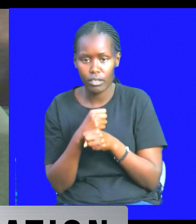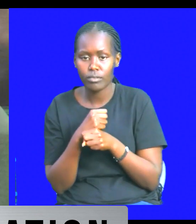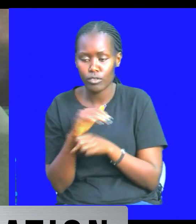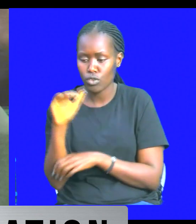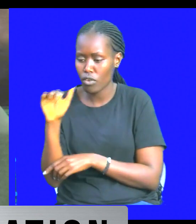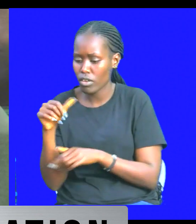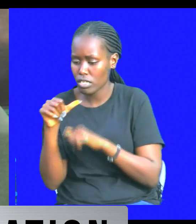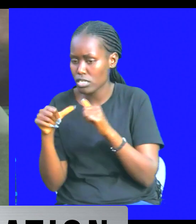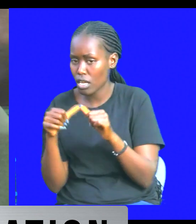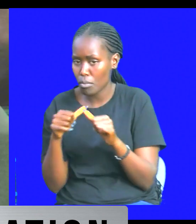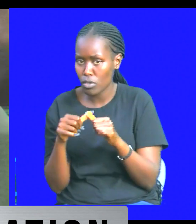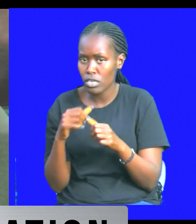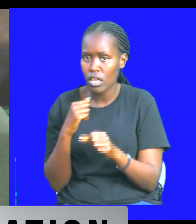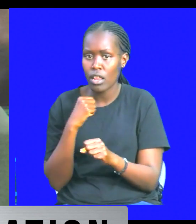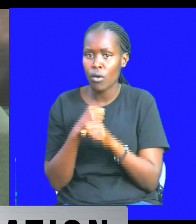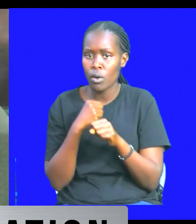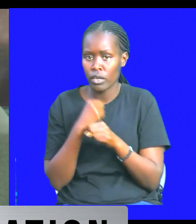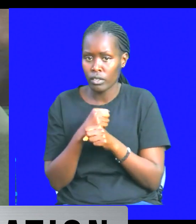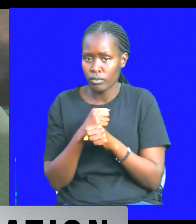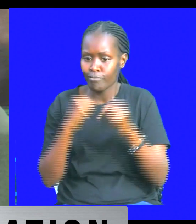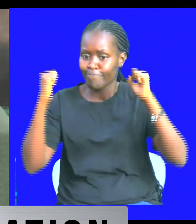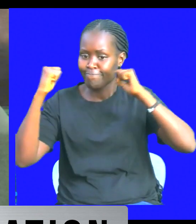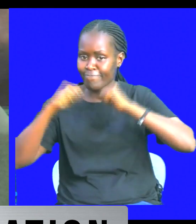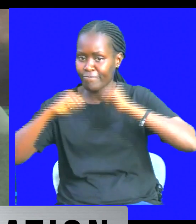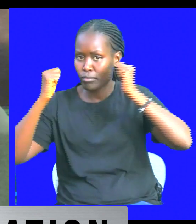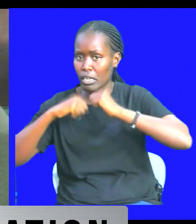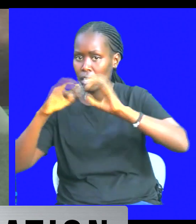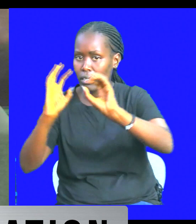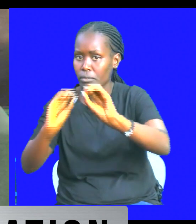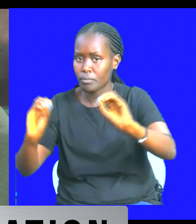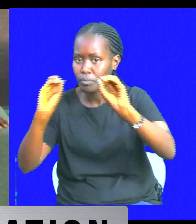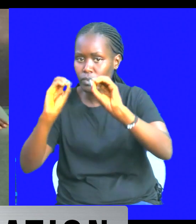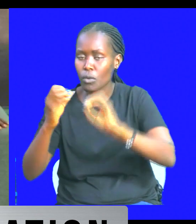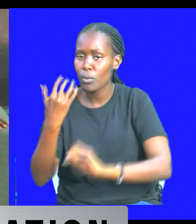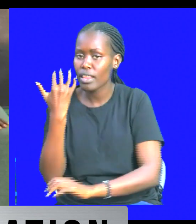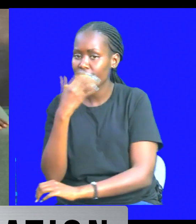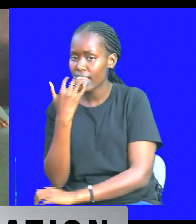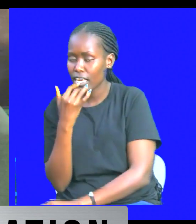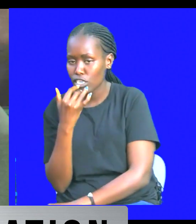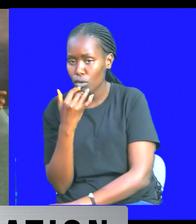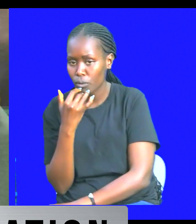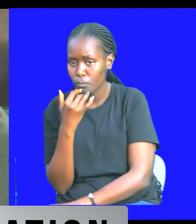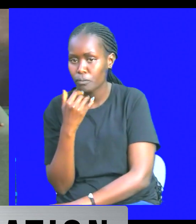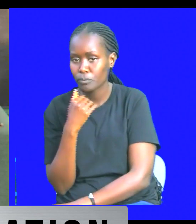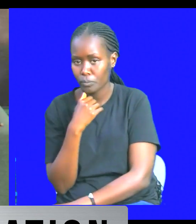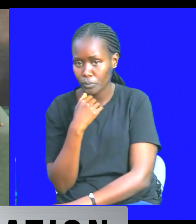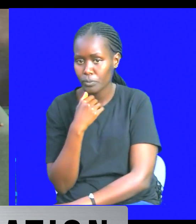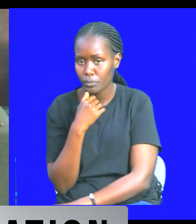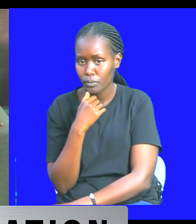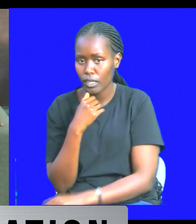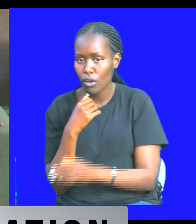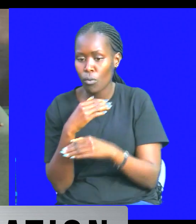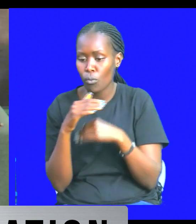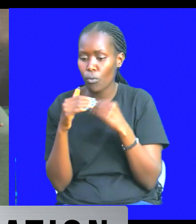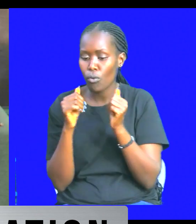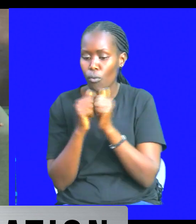about the working. No, I don't agree with the Deputy President. All due respect, but I